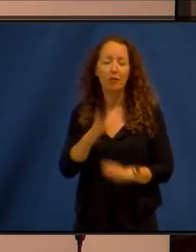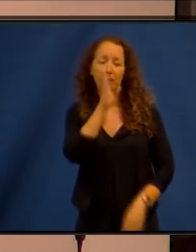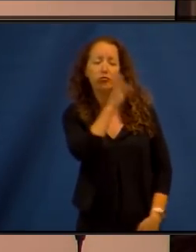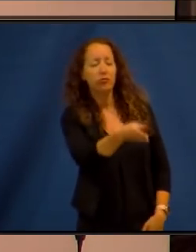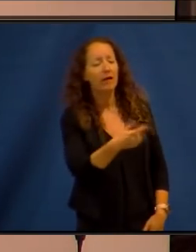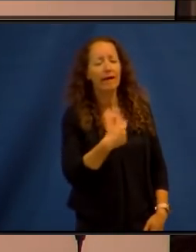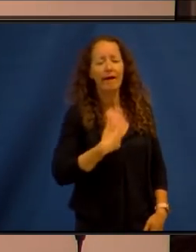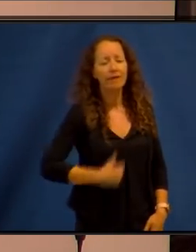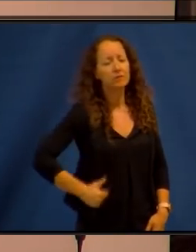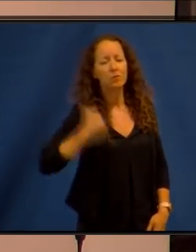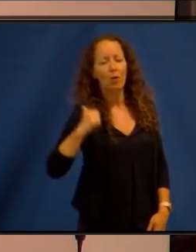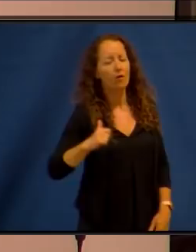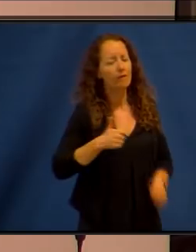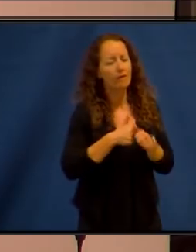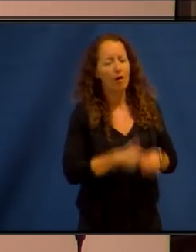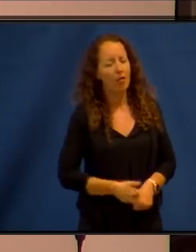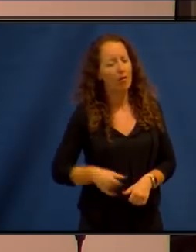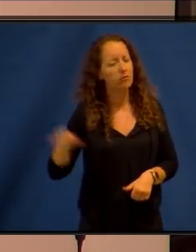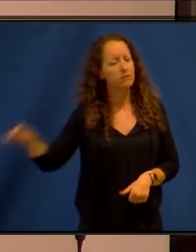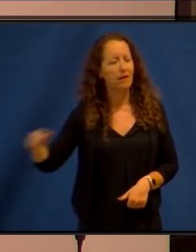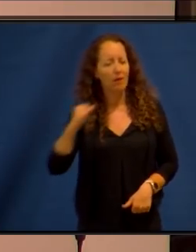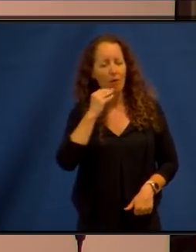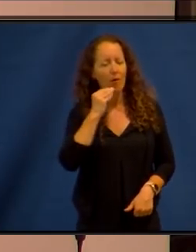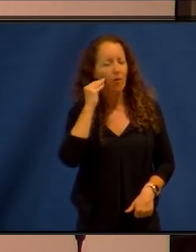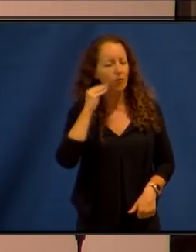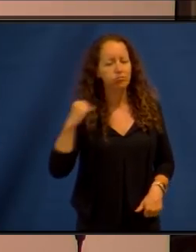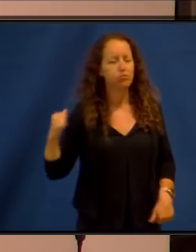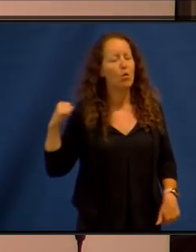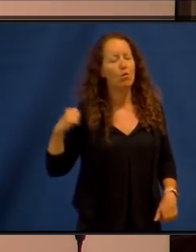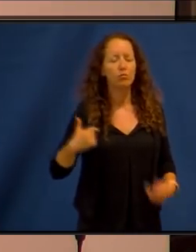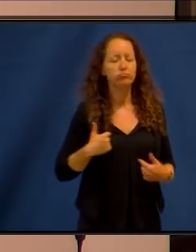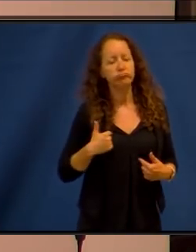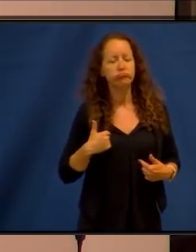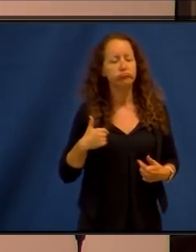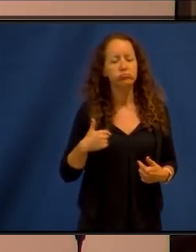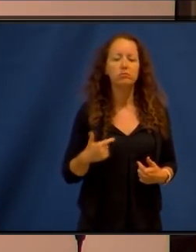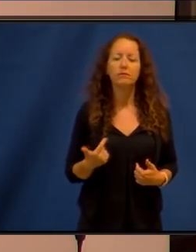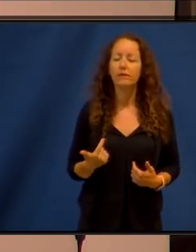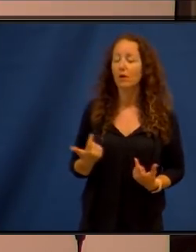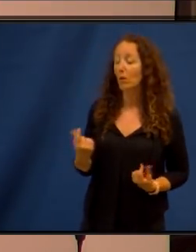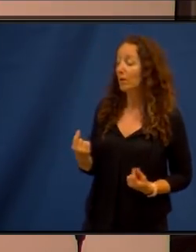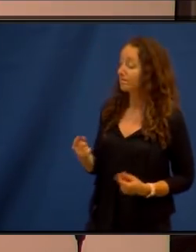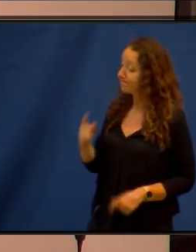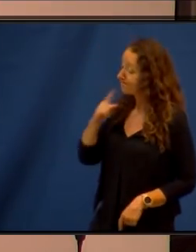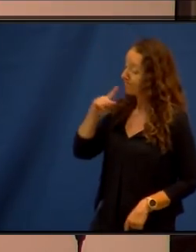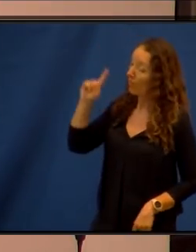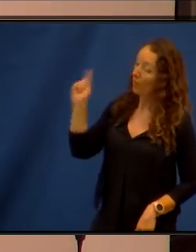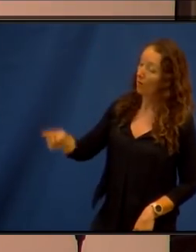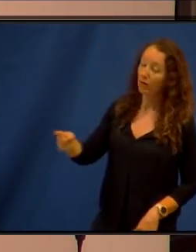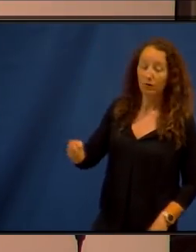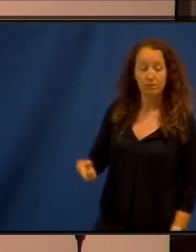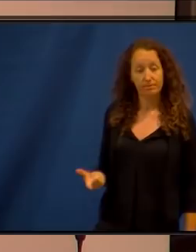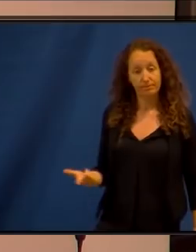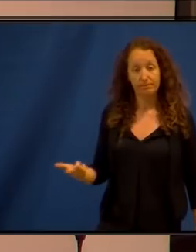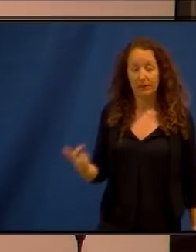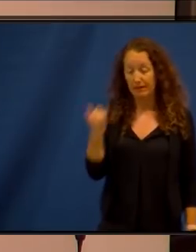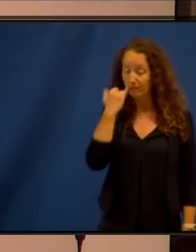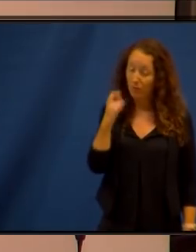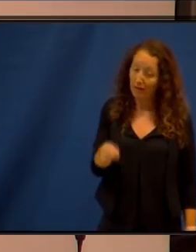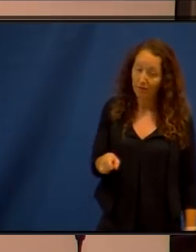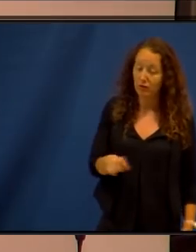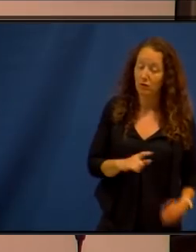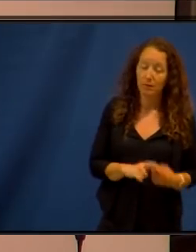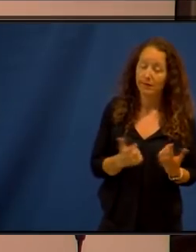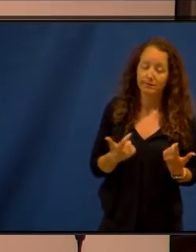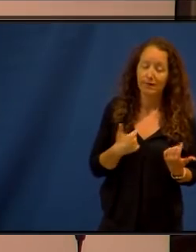or quarantine guidelines. And so therefore we basically impose that upon them when necessary, but we try to limit